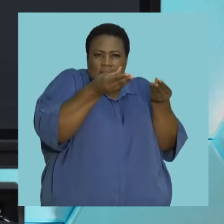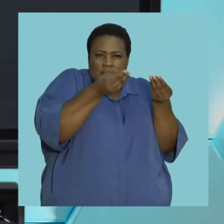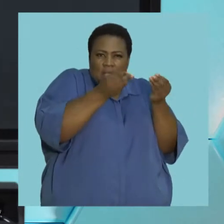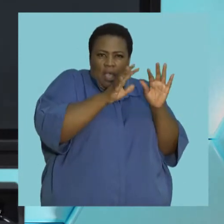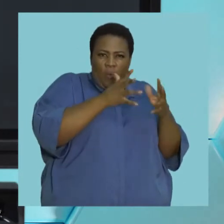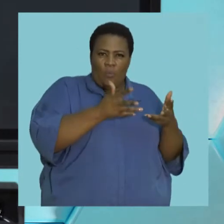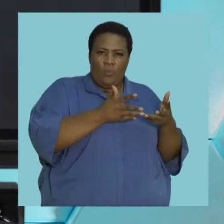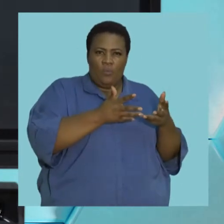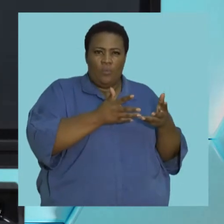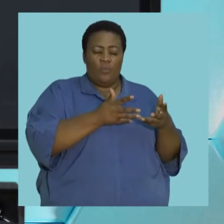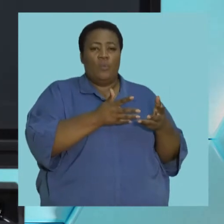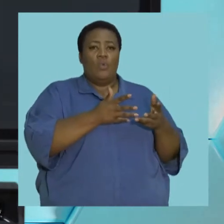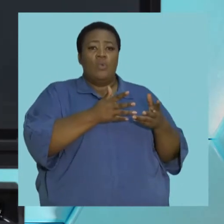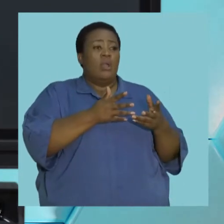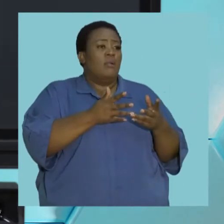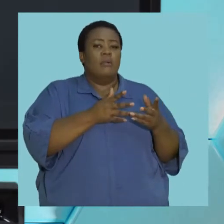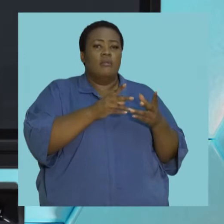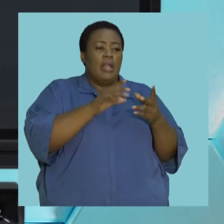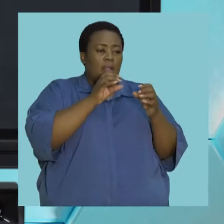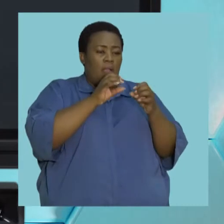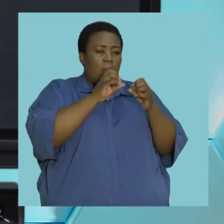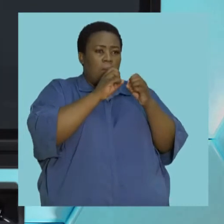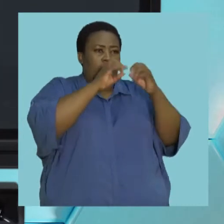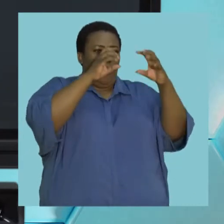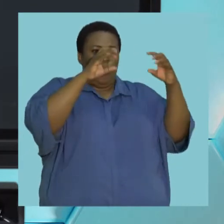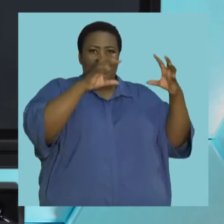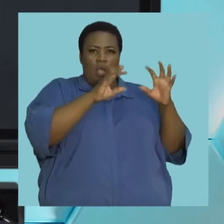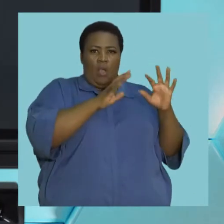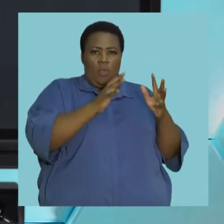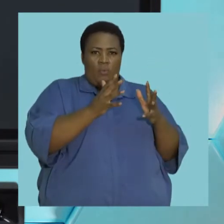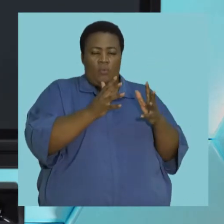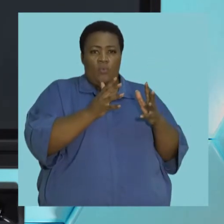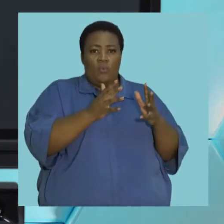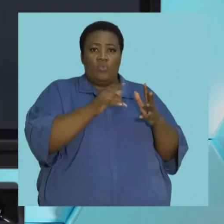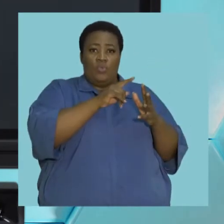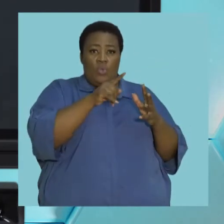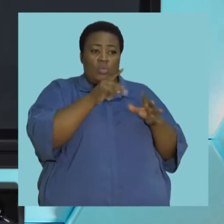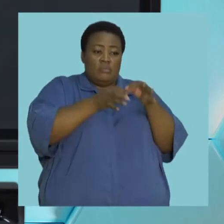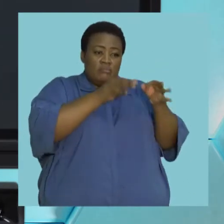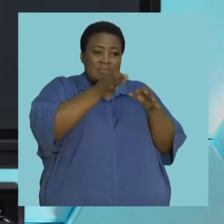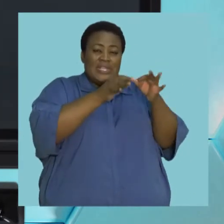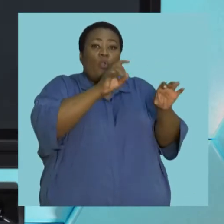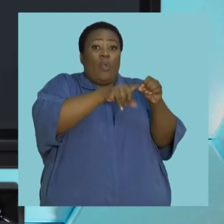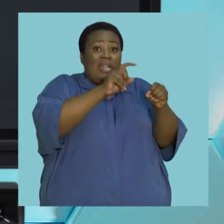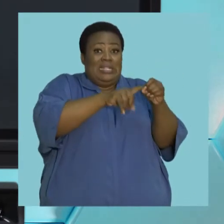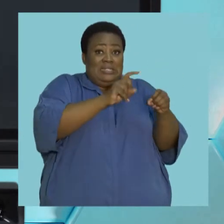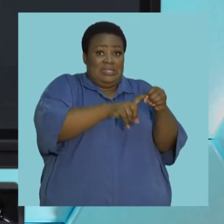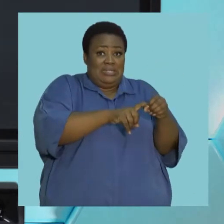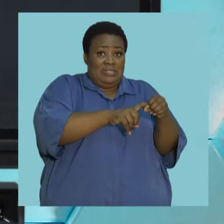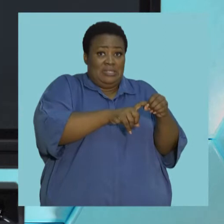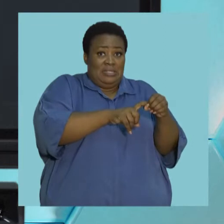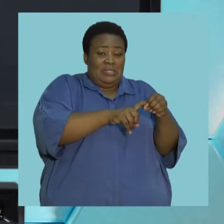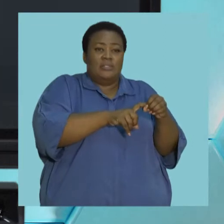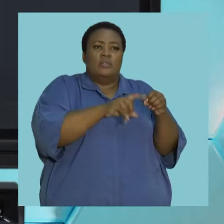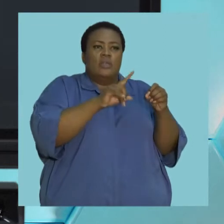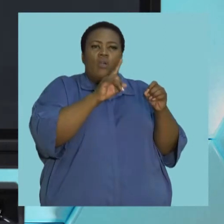texture, the number of bubbles, those are describing the quality of a result. So